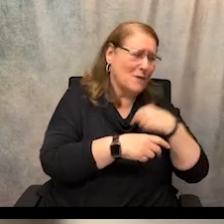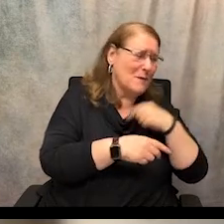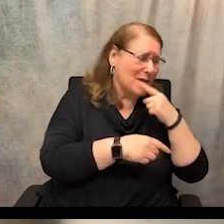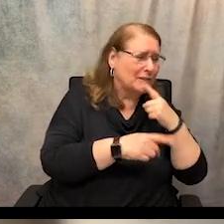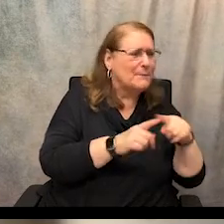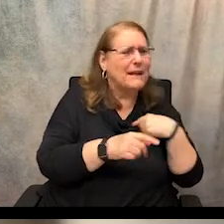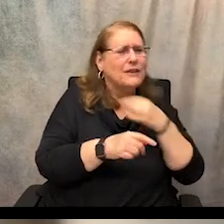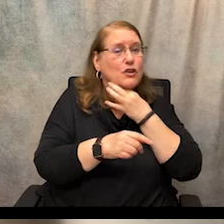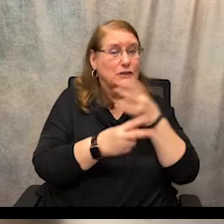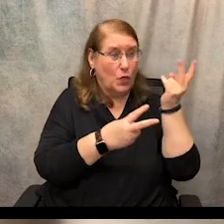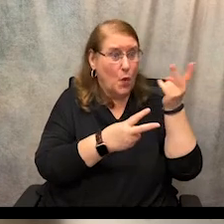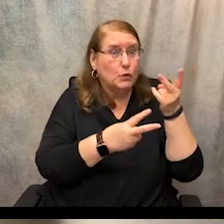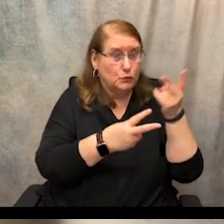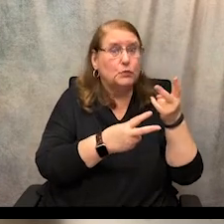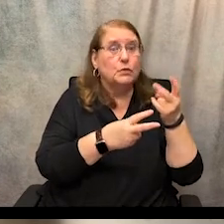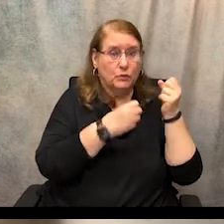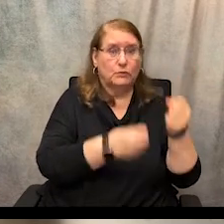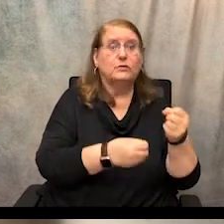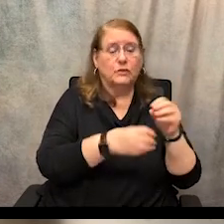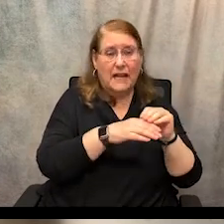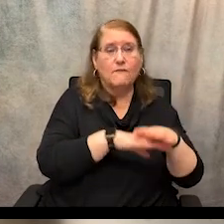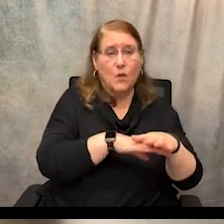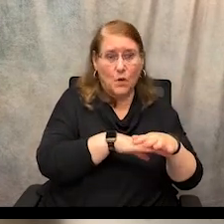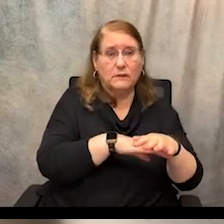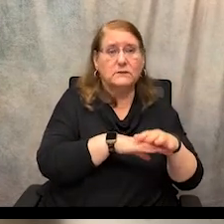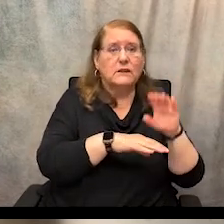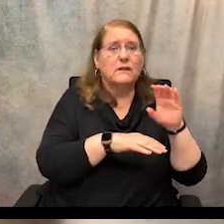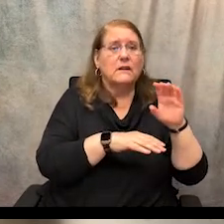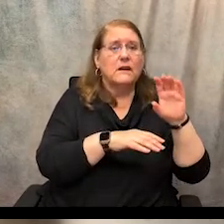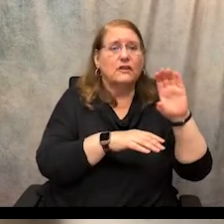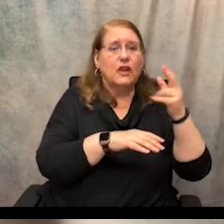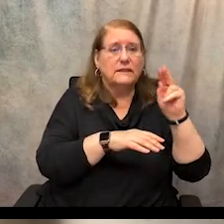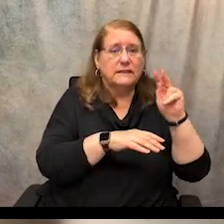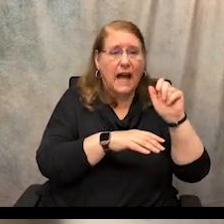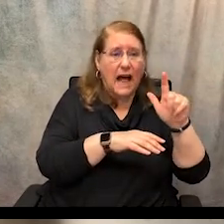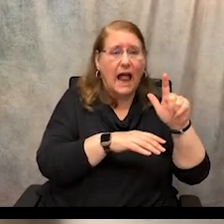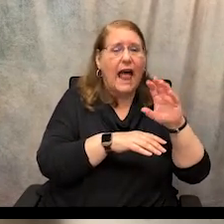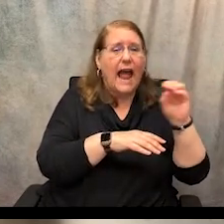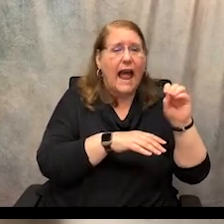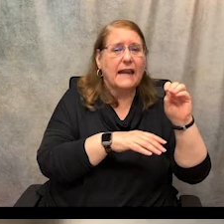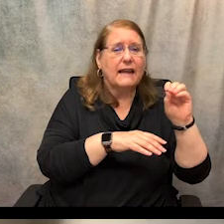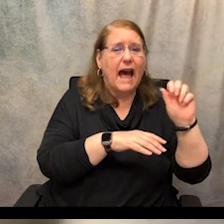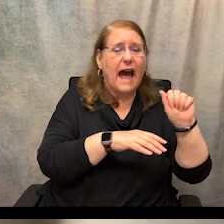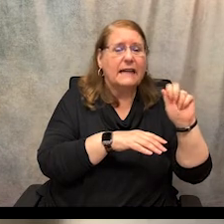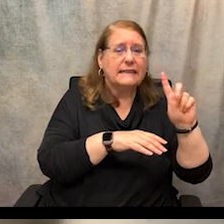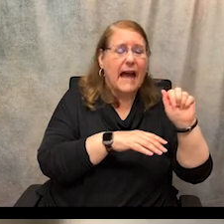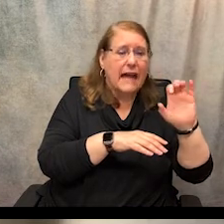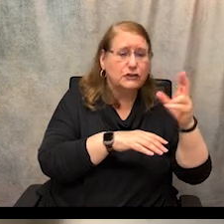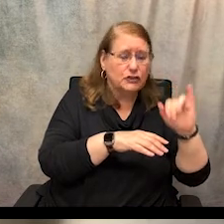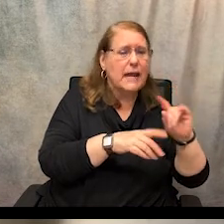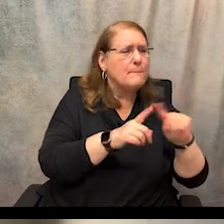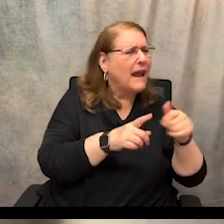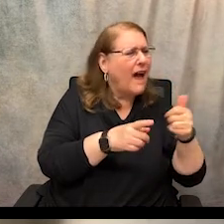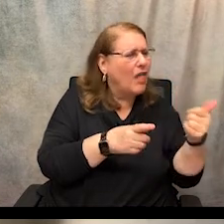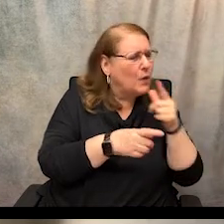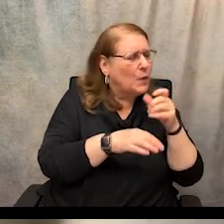filmmakers have influenced you besides the two landscape, Chantal Ackerman and Adachi. I guess to